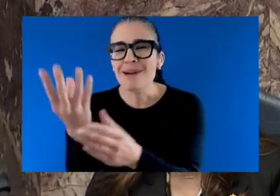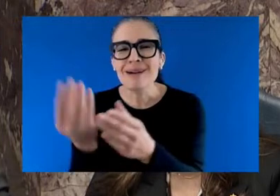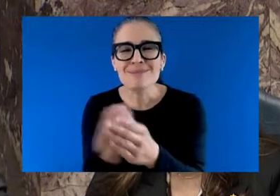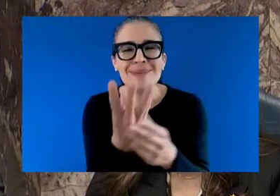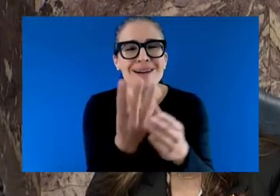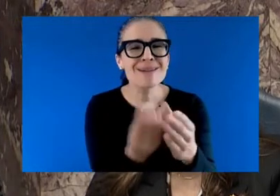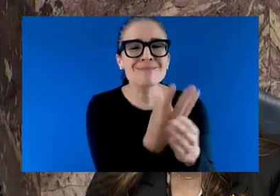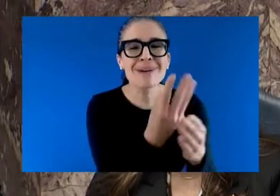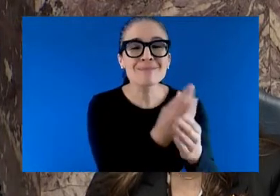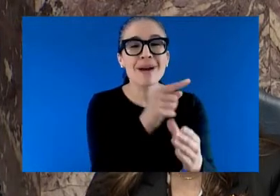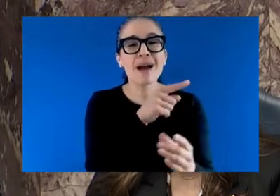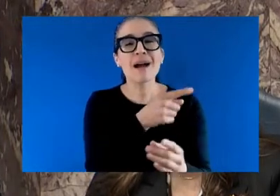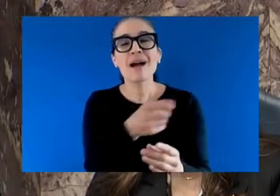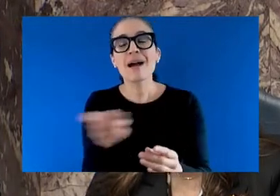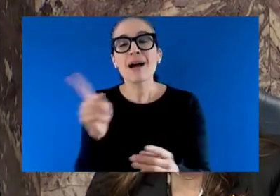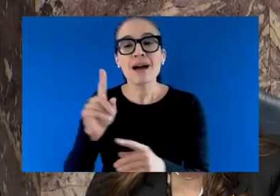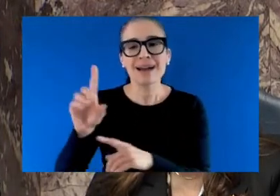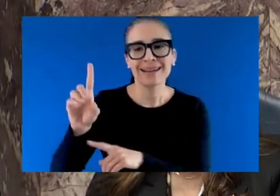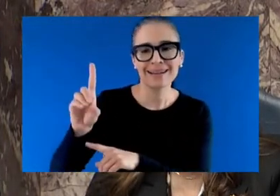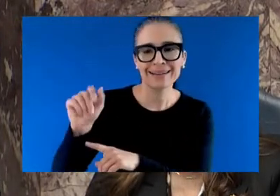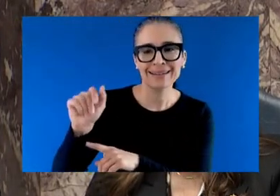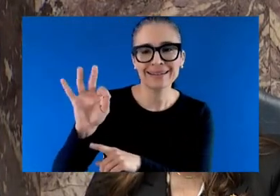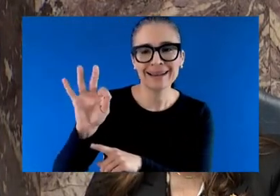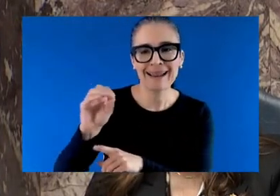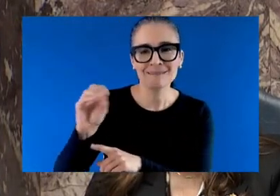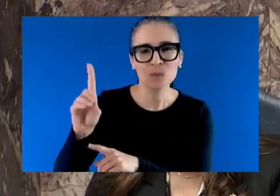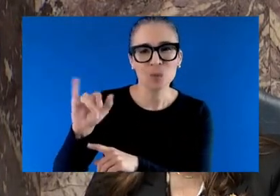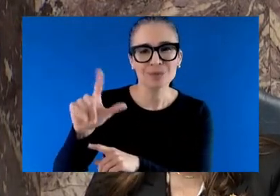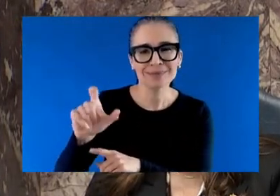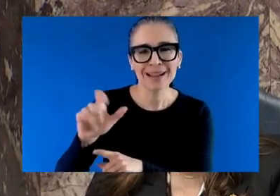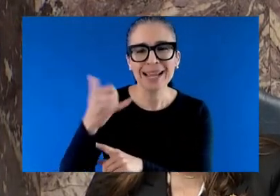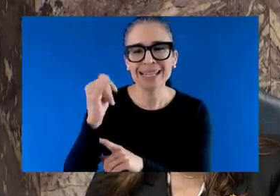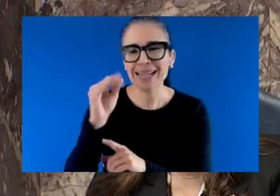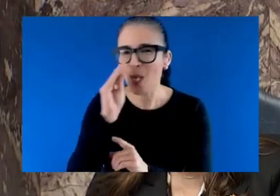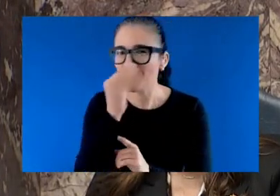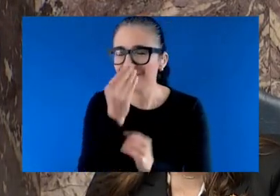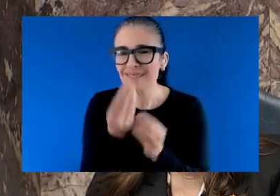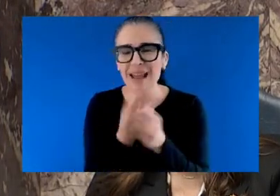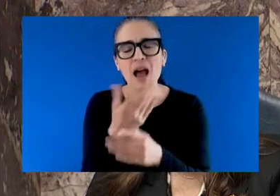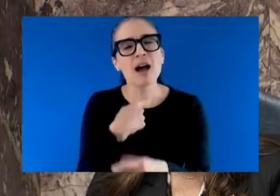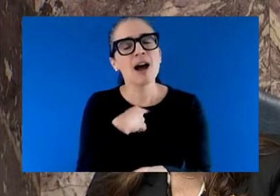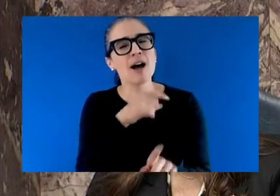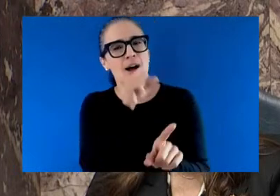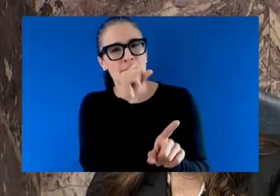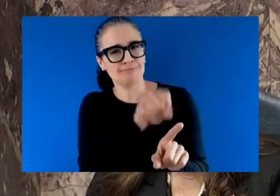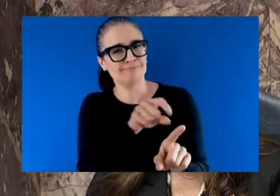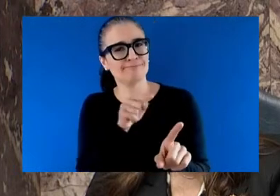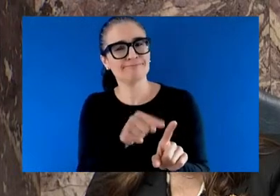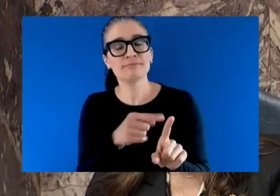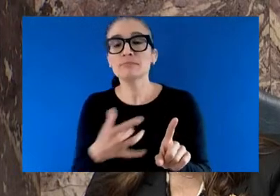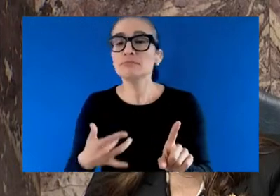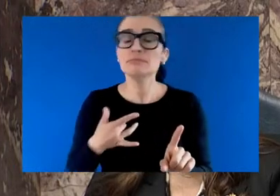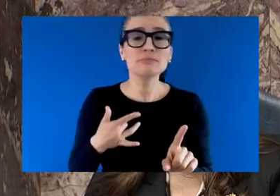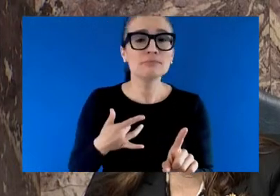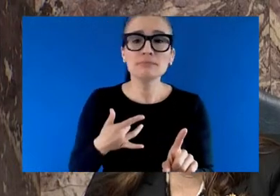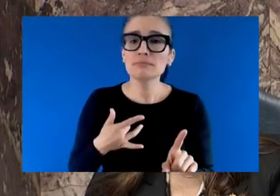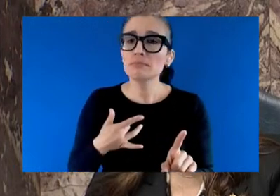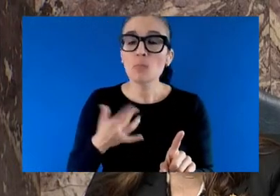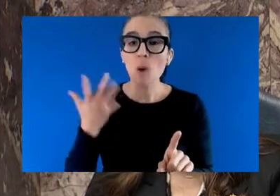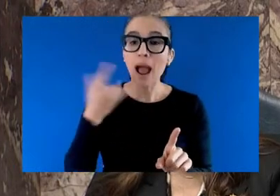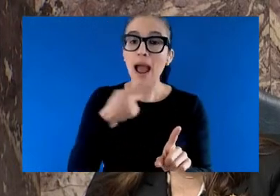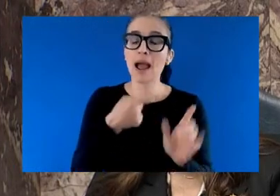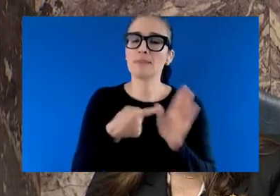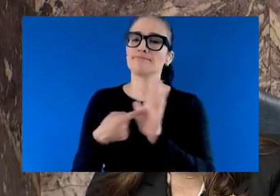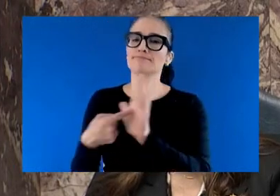Cancer Society daffodil campaign. The Canadian Cancer Society raises funds to support and help people with cancer live